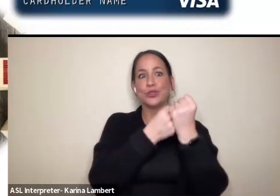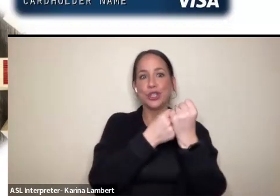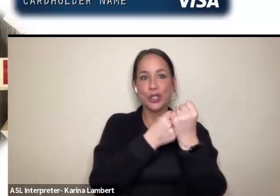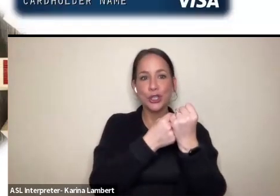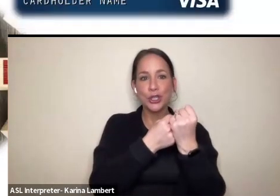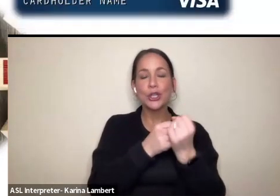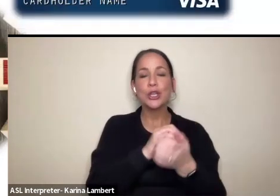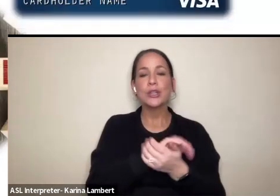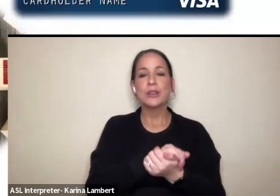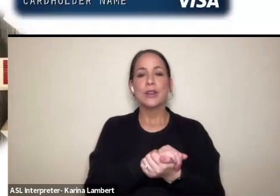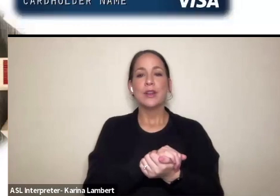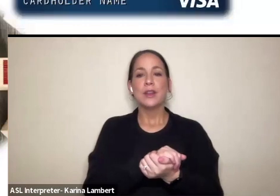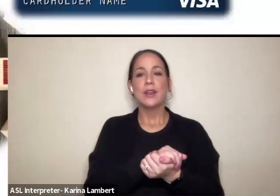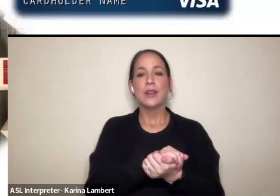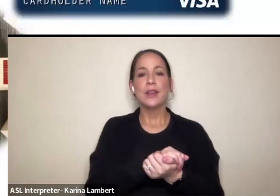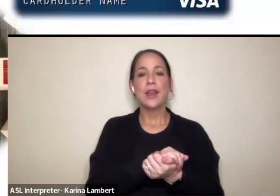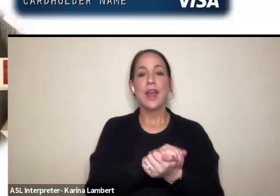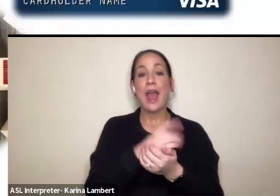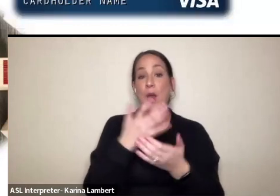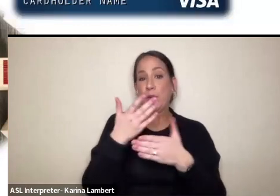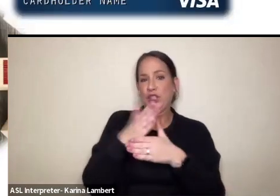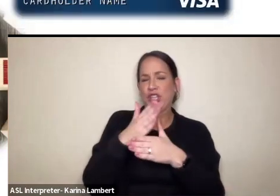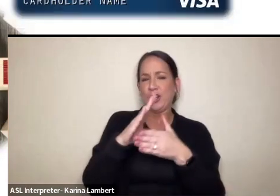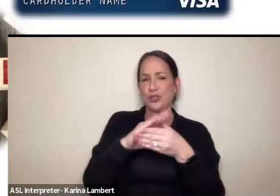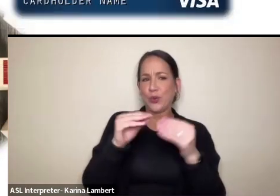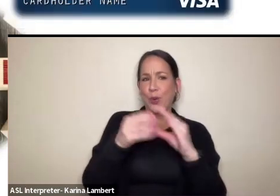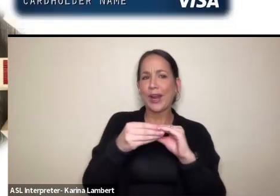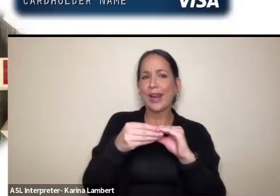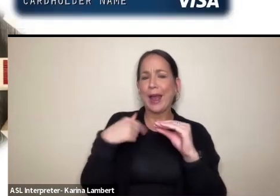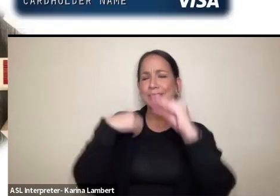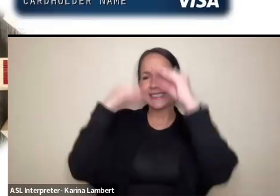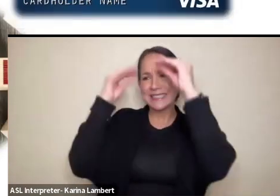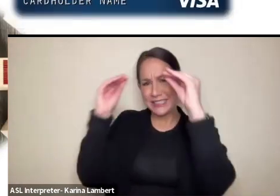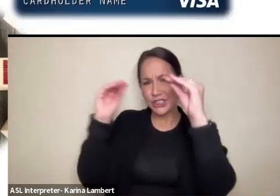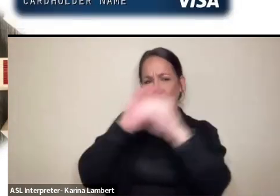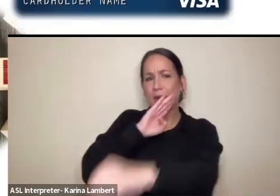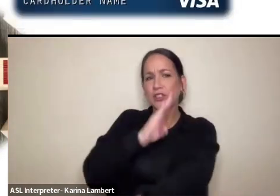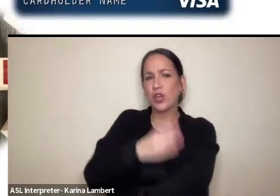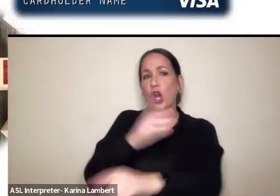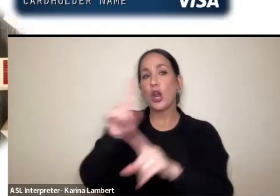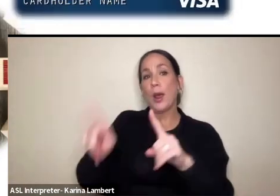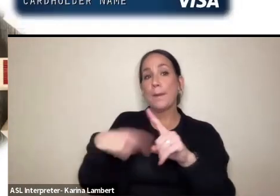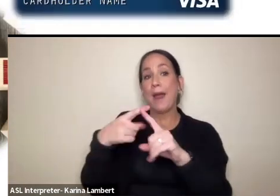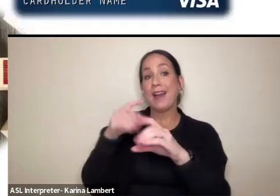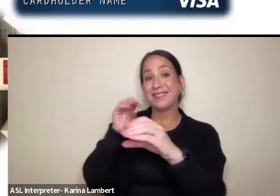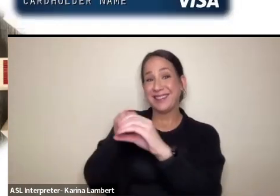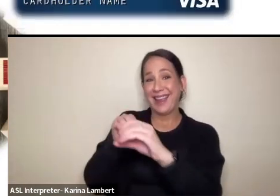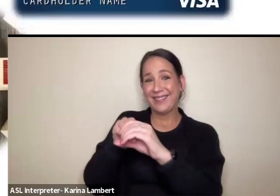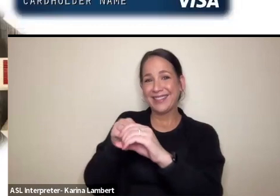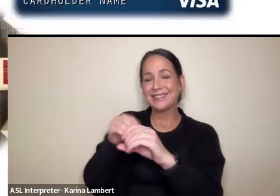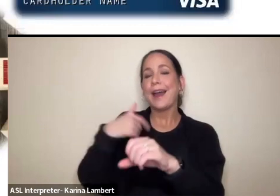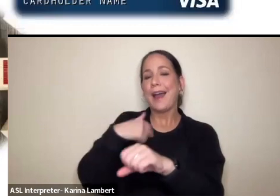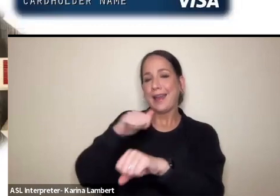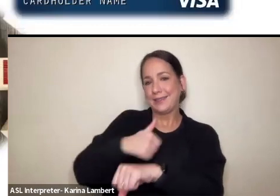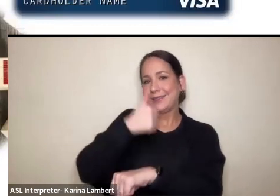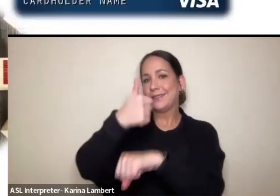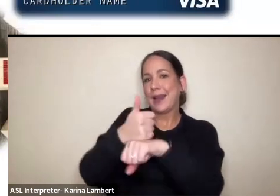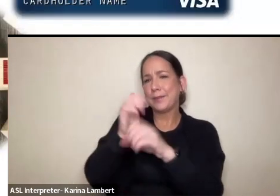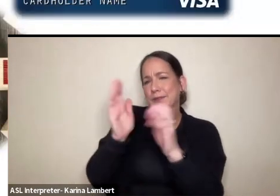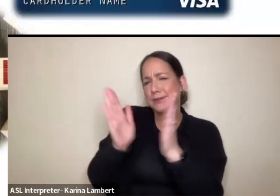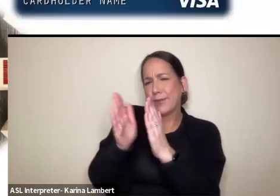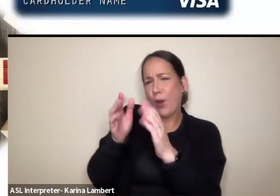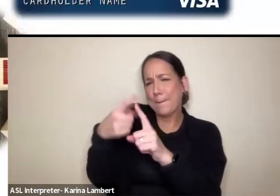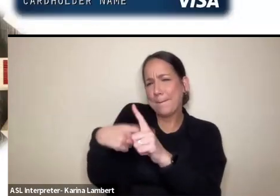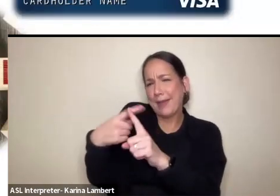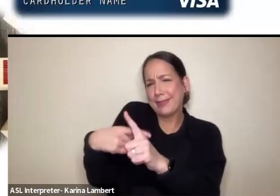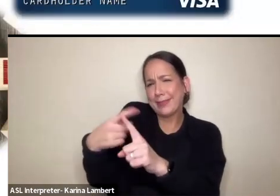just like to share the story as a way of teaching her about savings. I did set up a small monthly contribution of $10